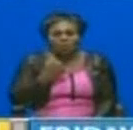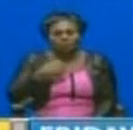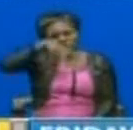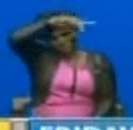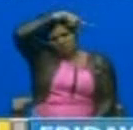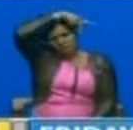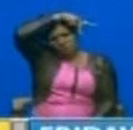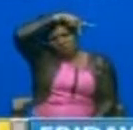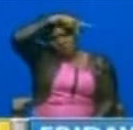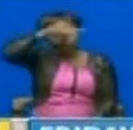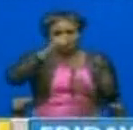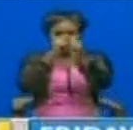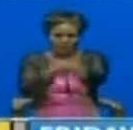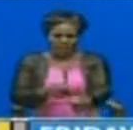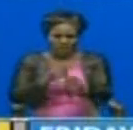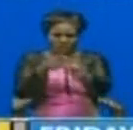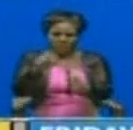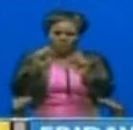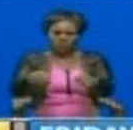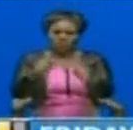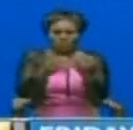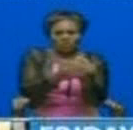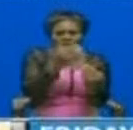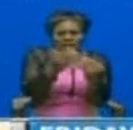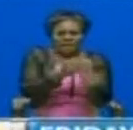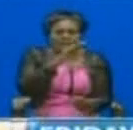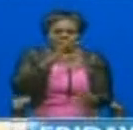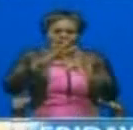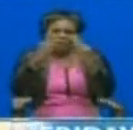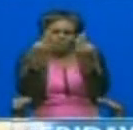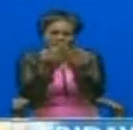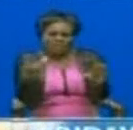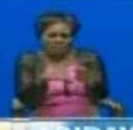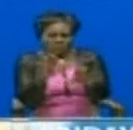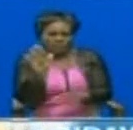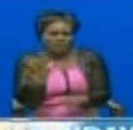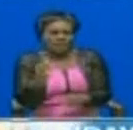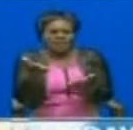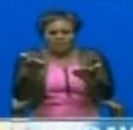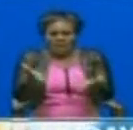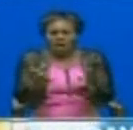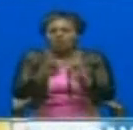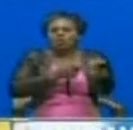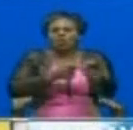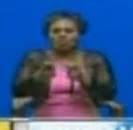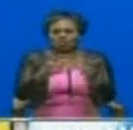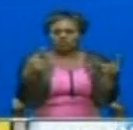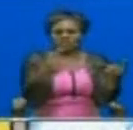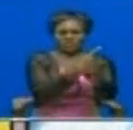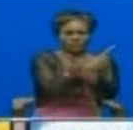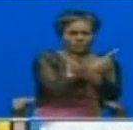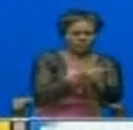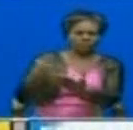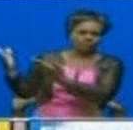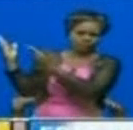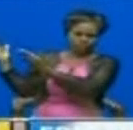graduating and the farming that enables him to cater for his family. Felix now runs in a different field,